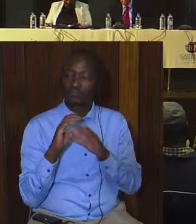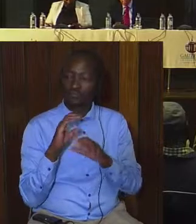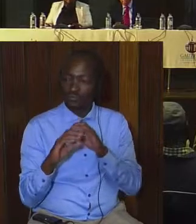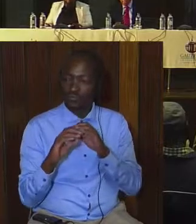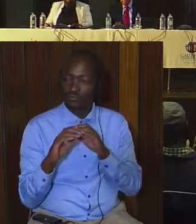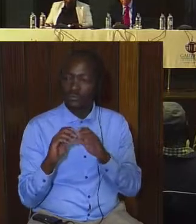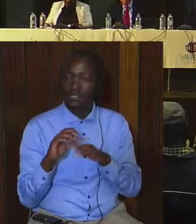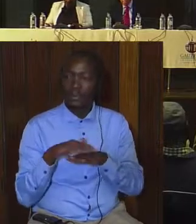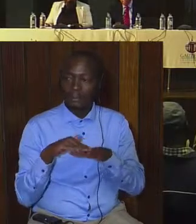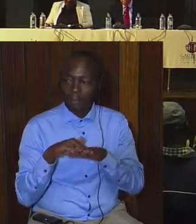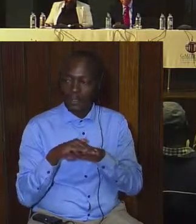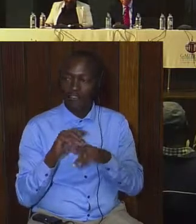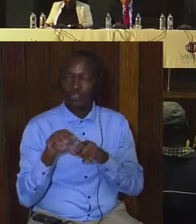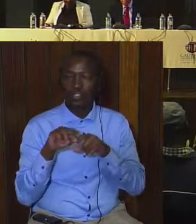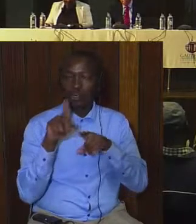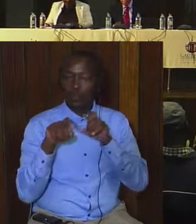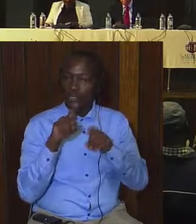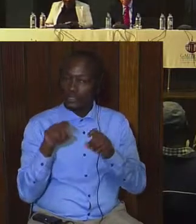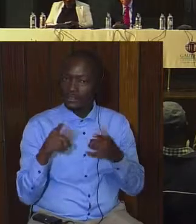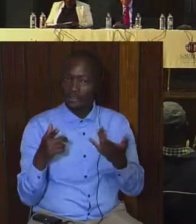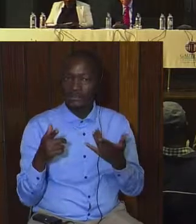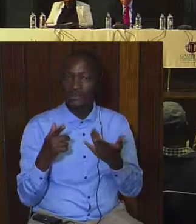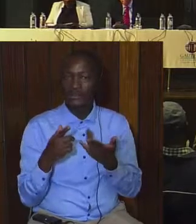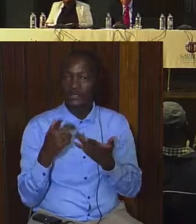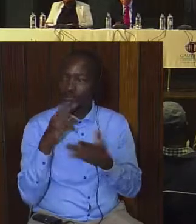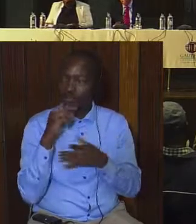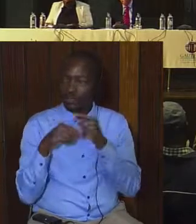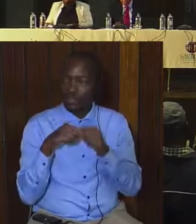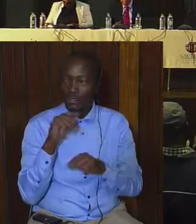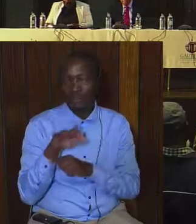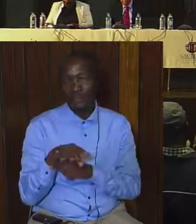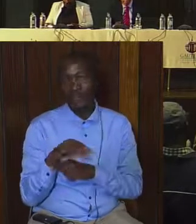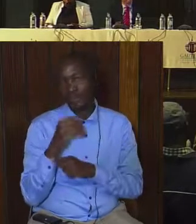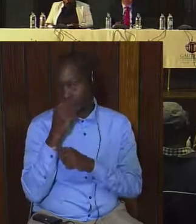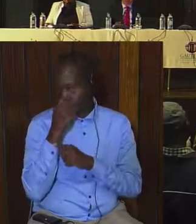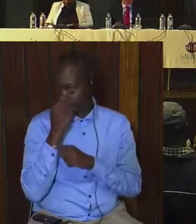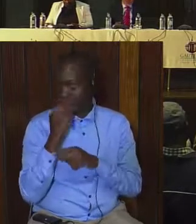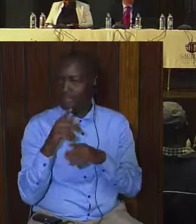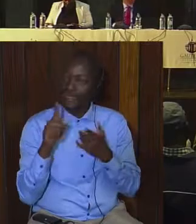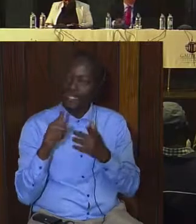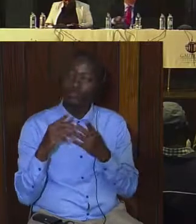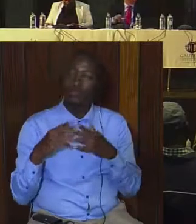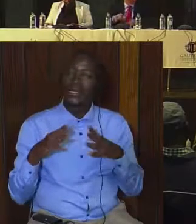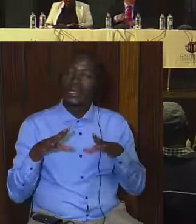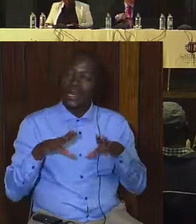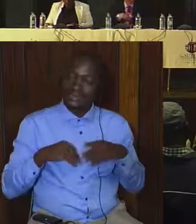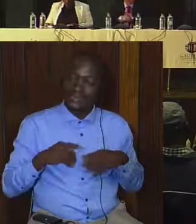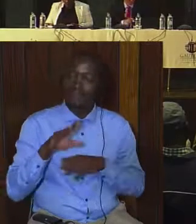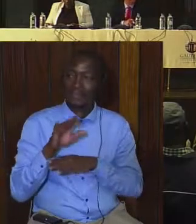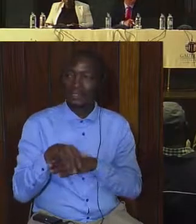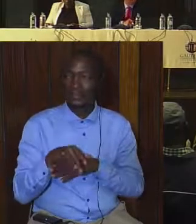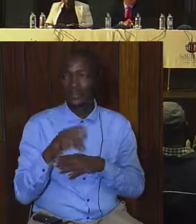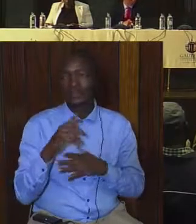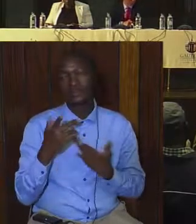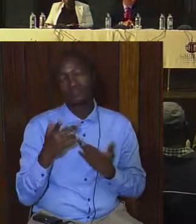on the questions and the concerns we're raising. But we also accept the fact that when